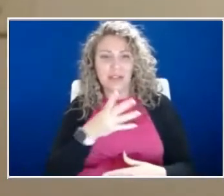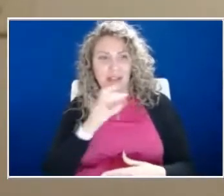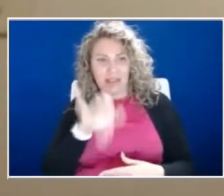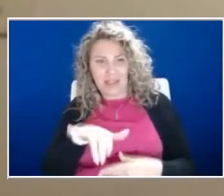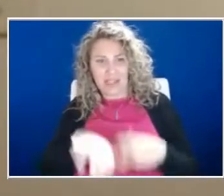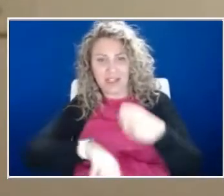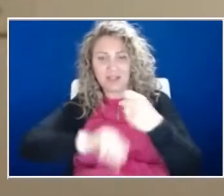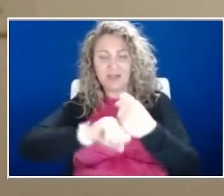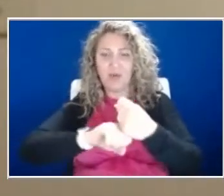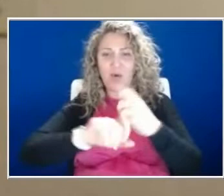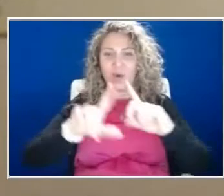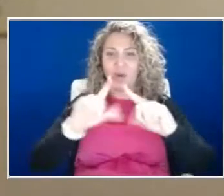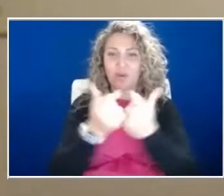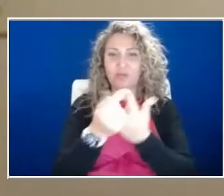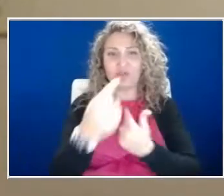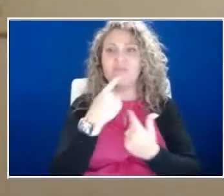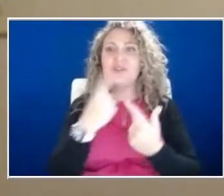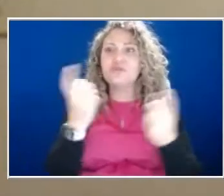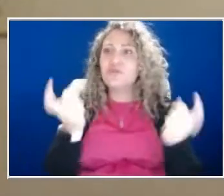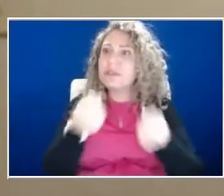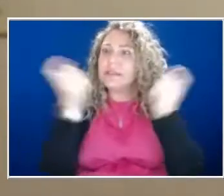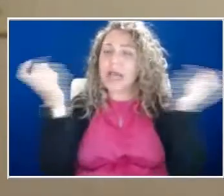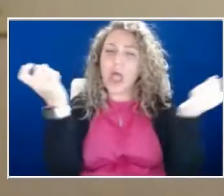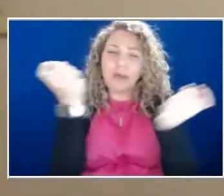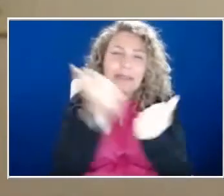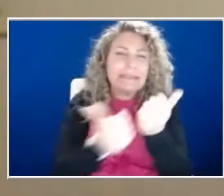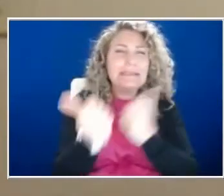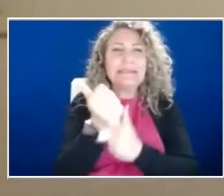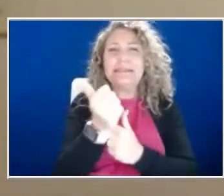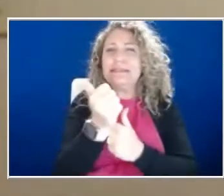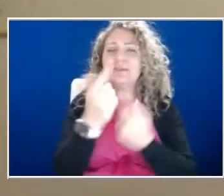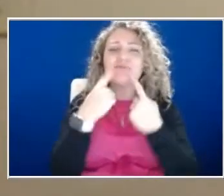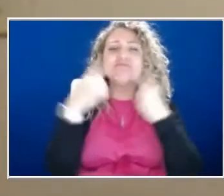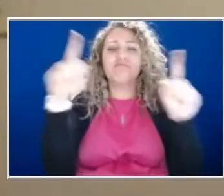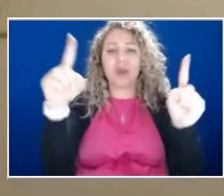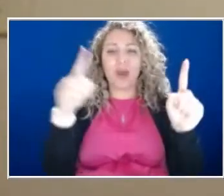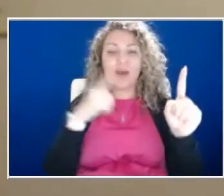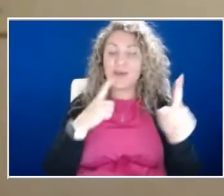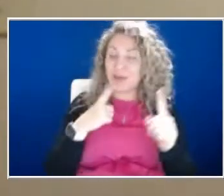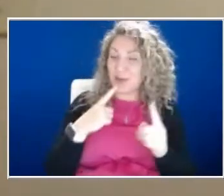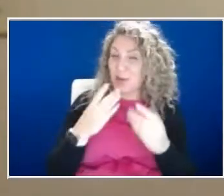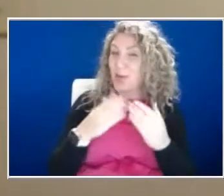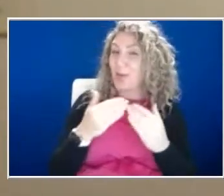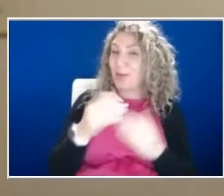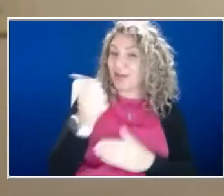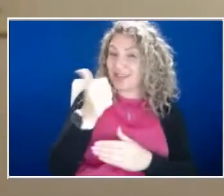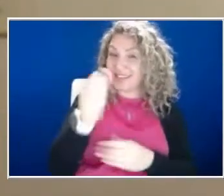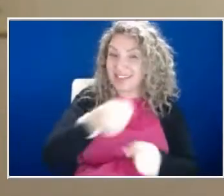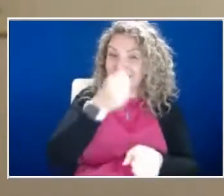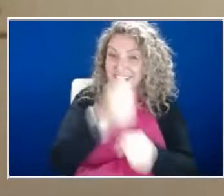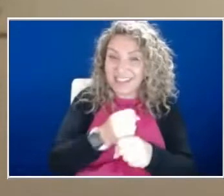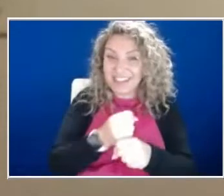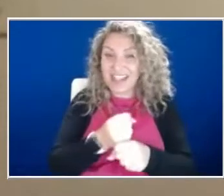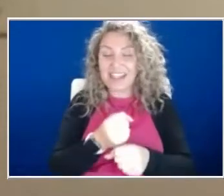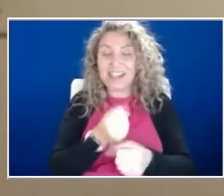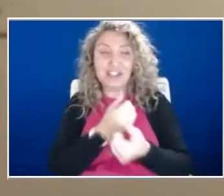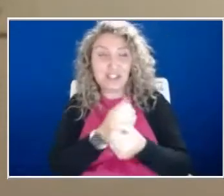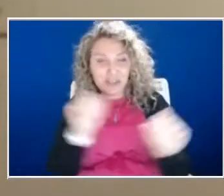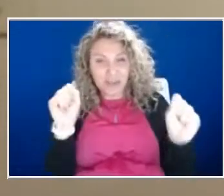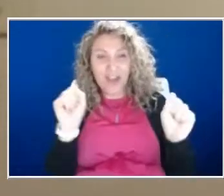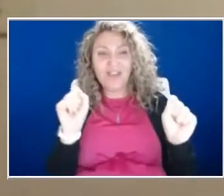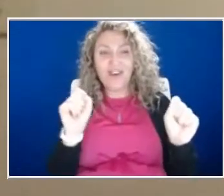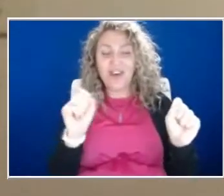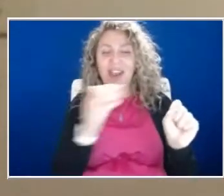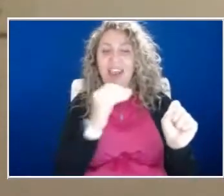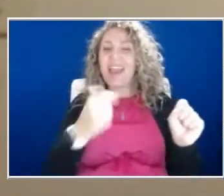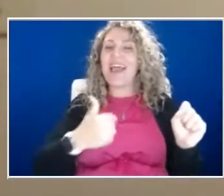celebrate every milestone. So yeah, up and coming, almost 10 years. survivorship, and I'm